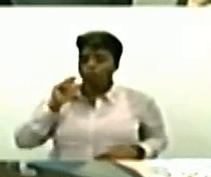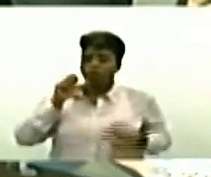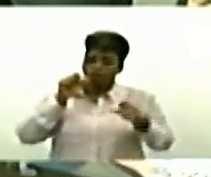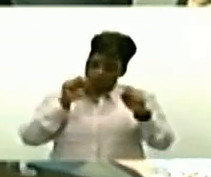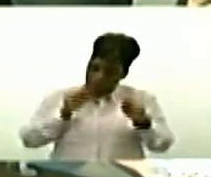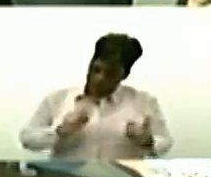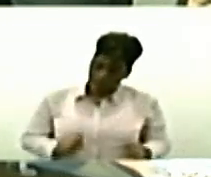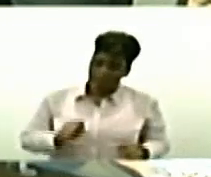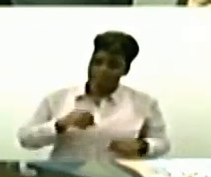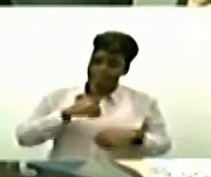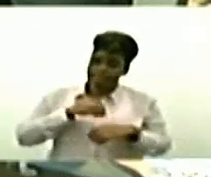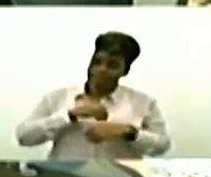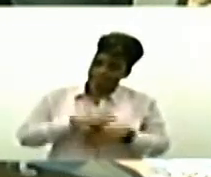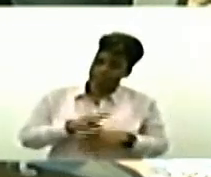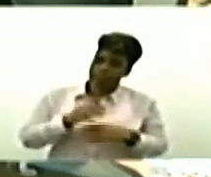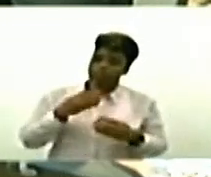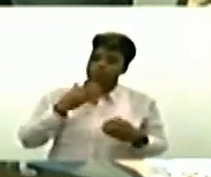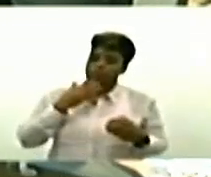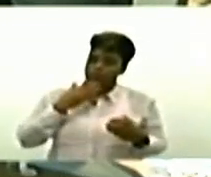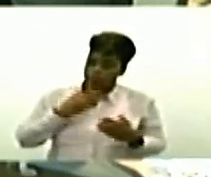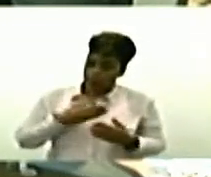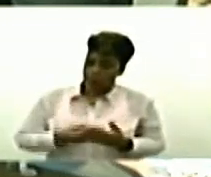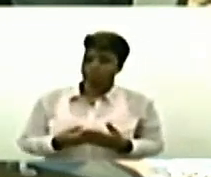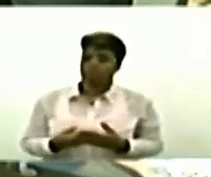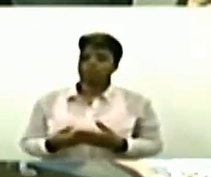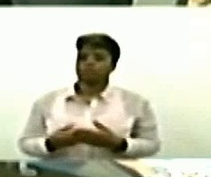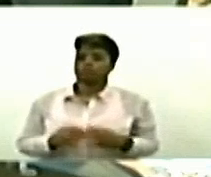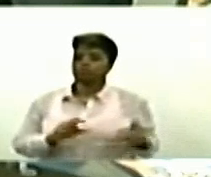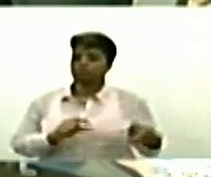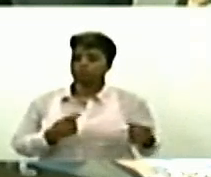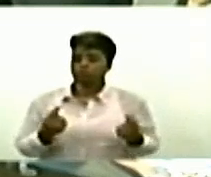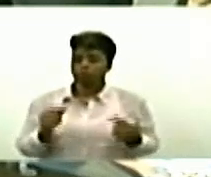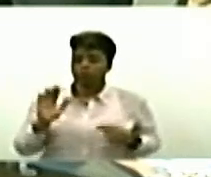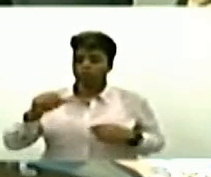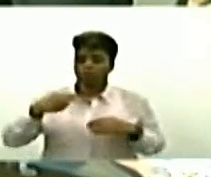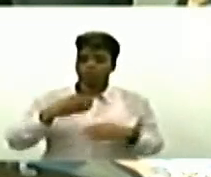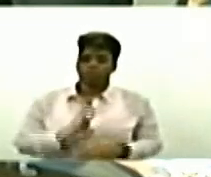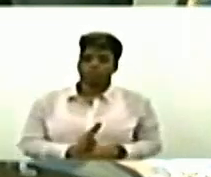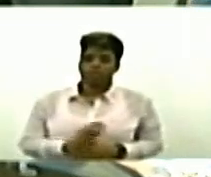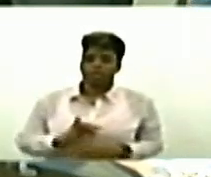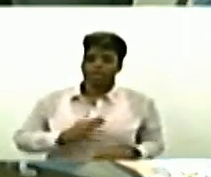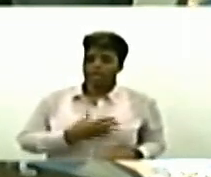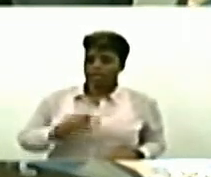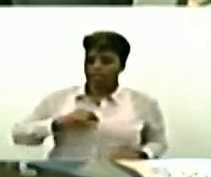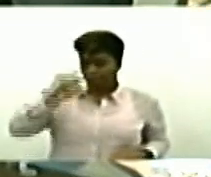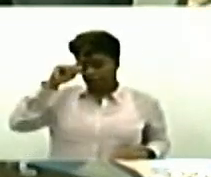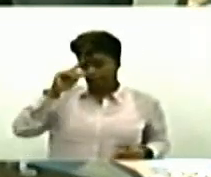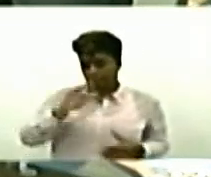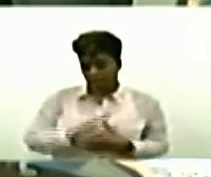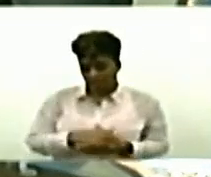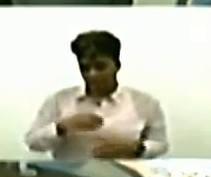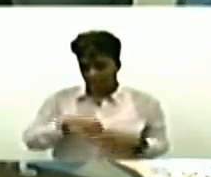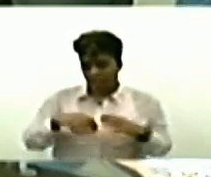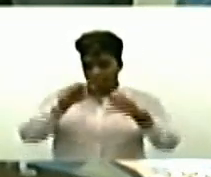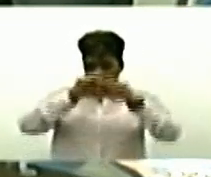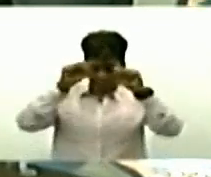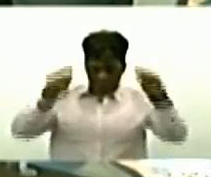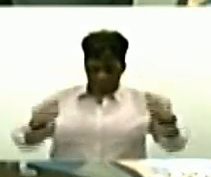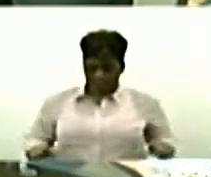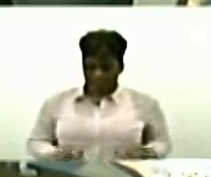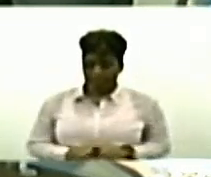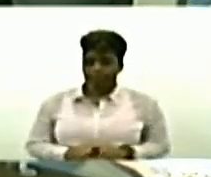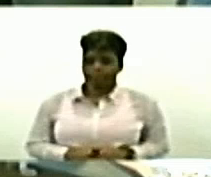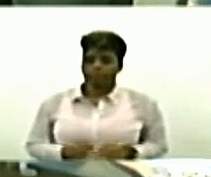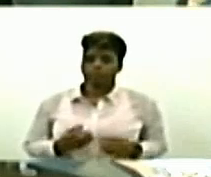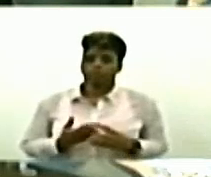and efficiently carry the duties that will be required of them. And I do believe in the system that we went through to bring